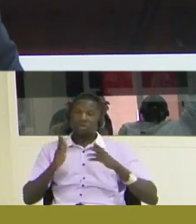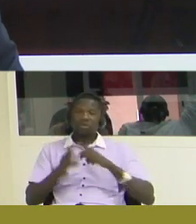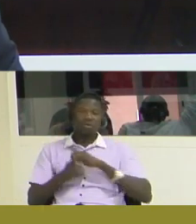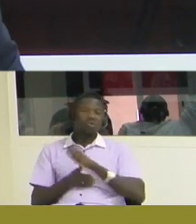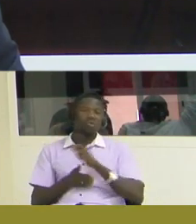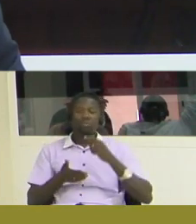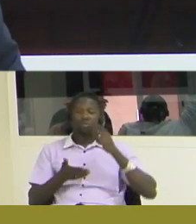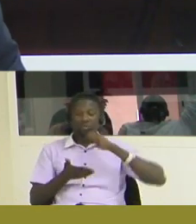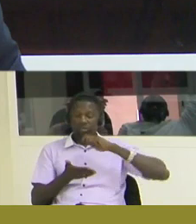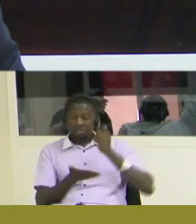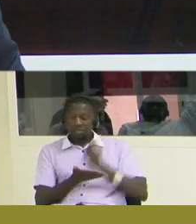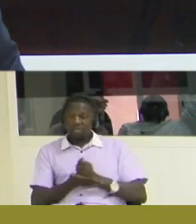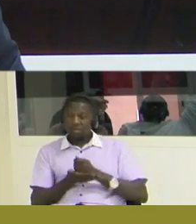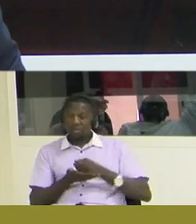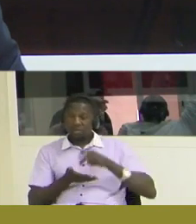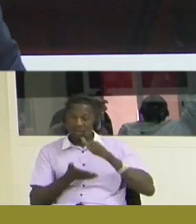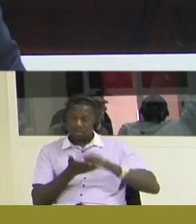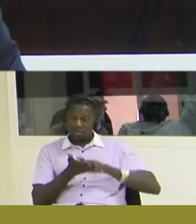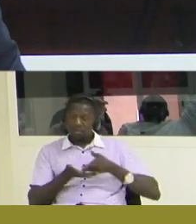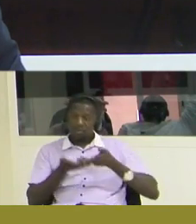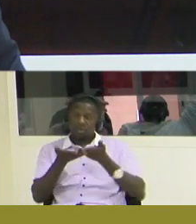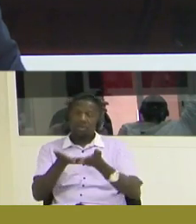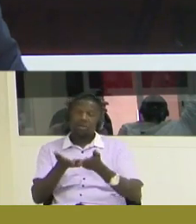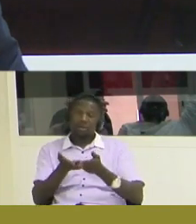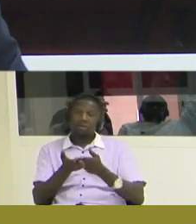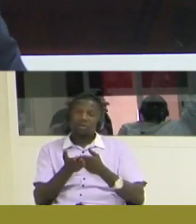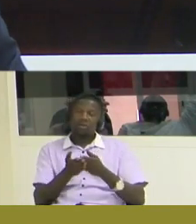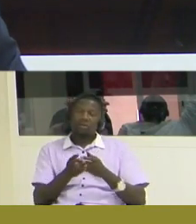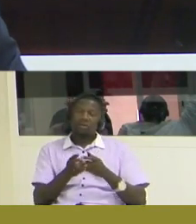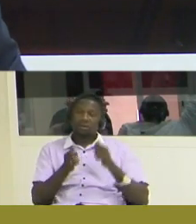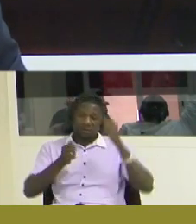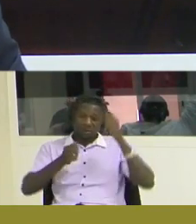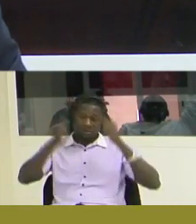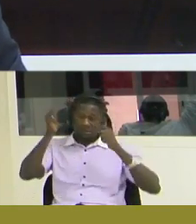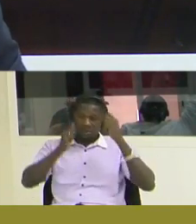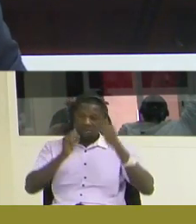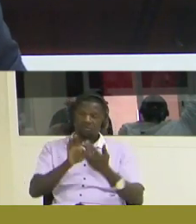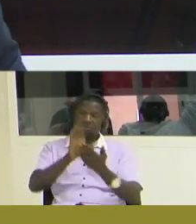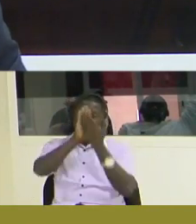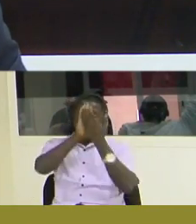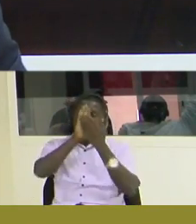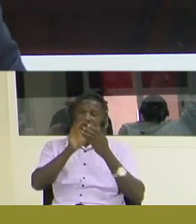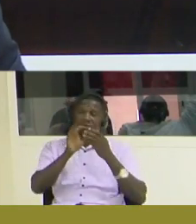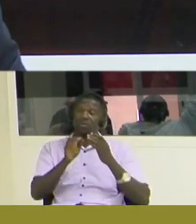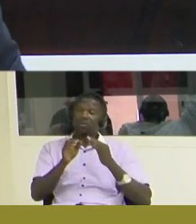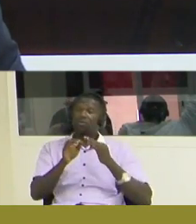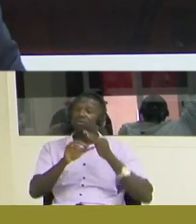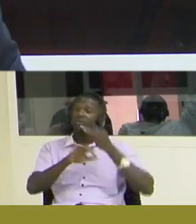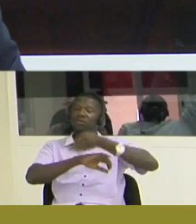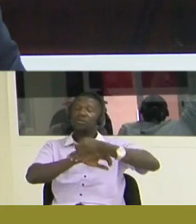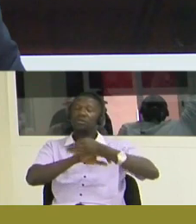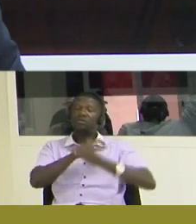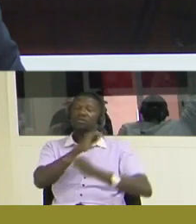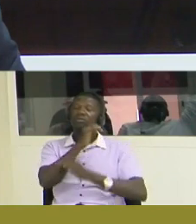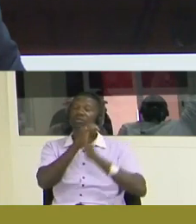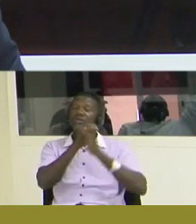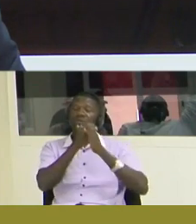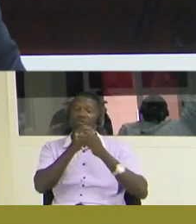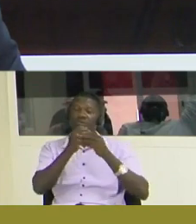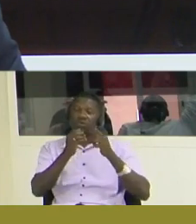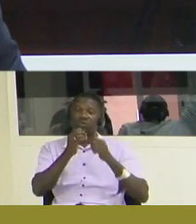permit demonstrating in front of foreign embassies was not a good thing for our